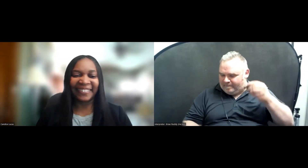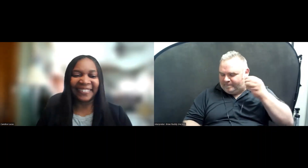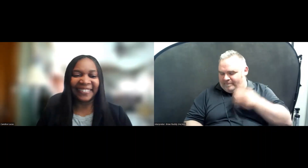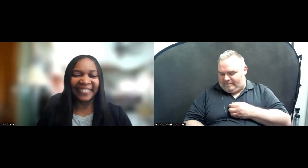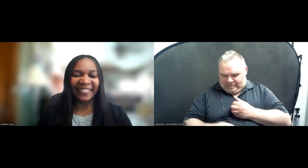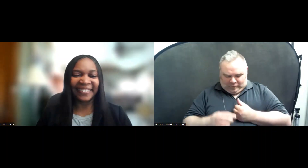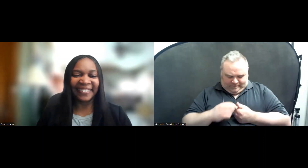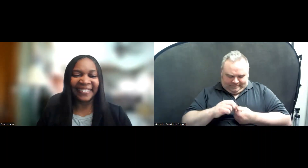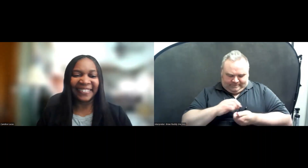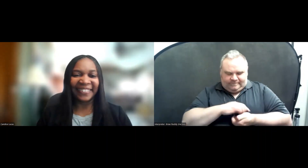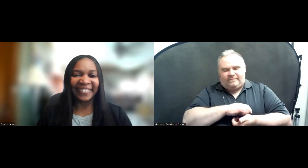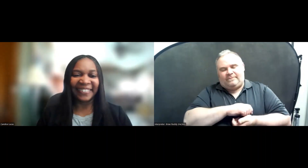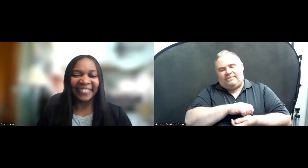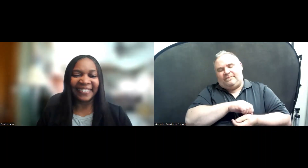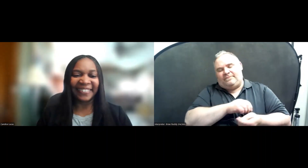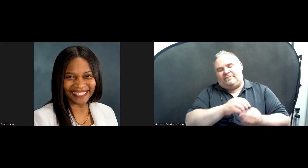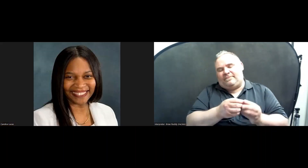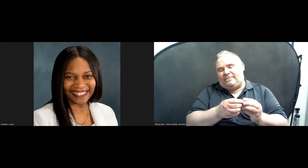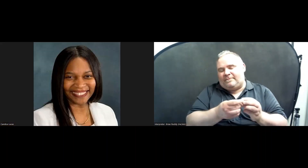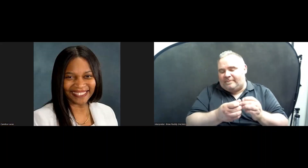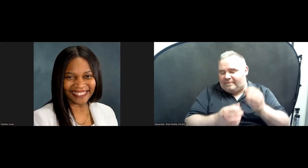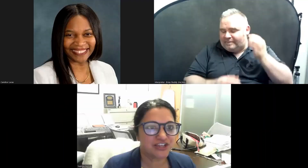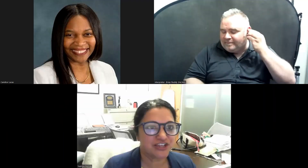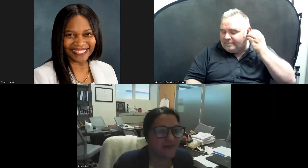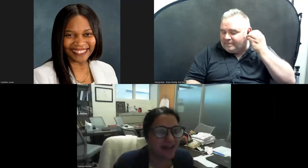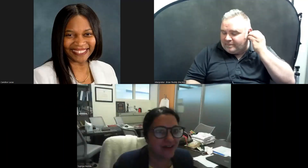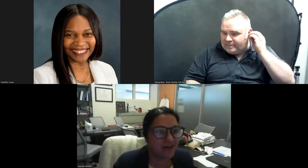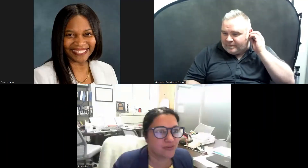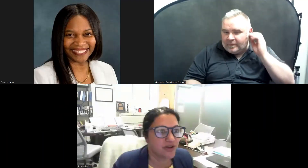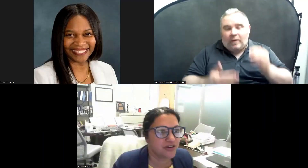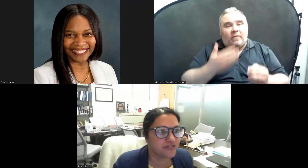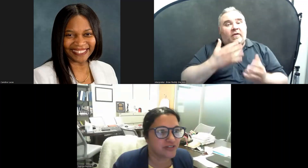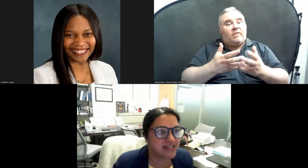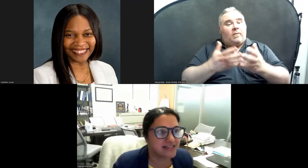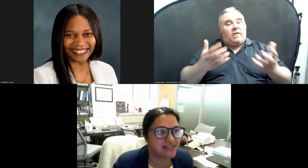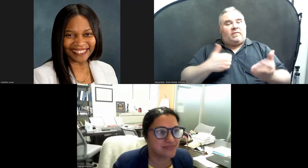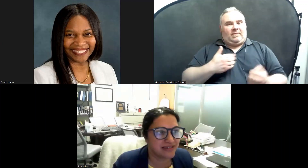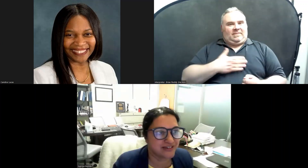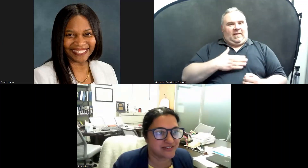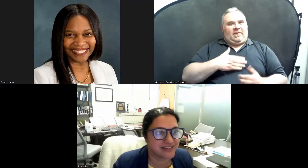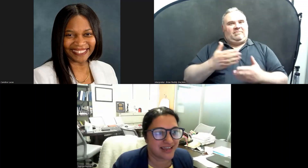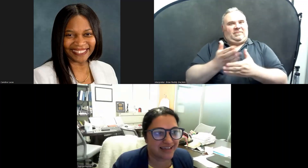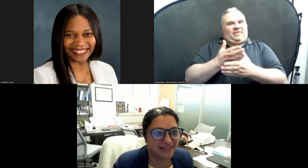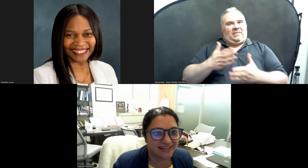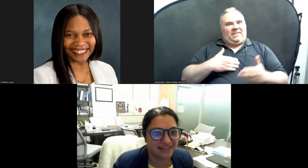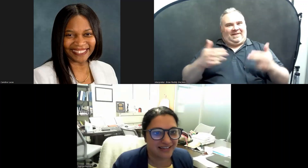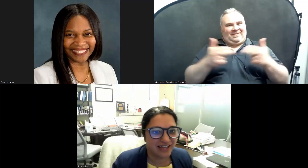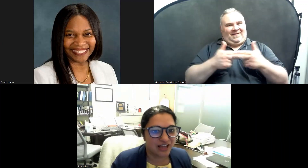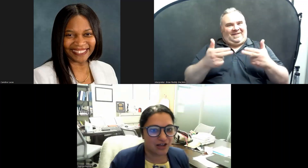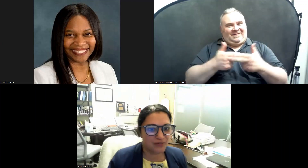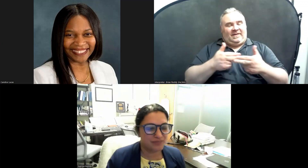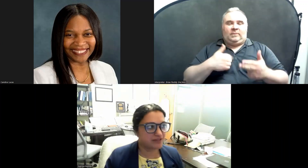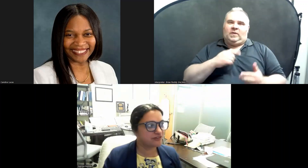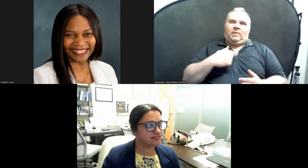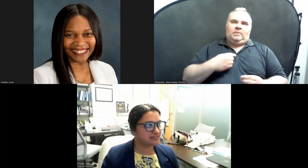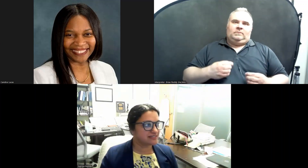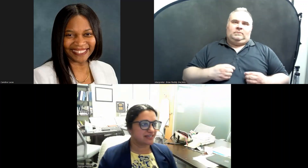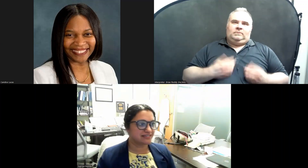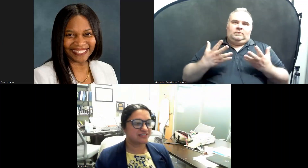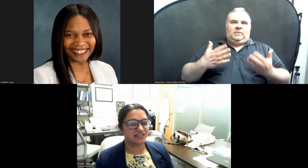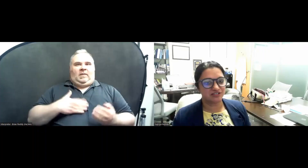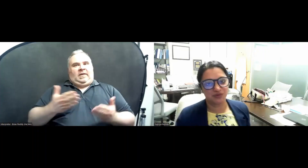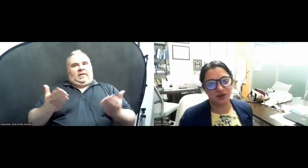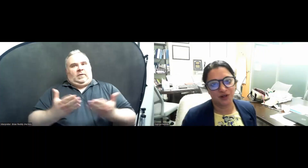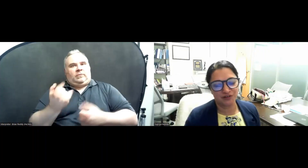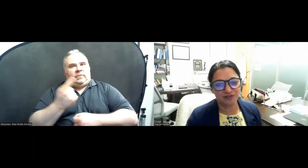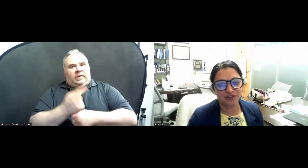share my slides, I'll just talk about how wonderful it is to be here today and really